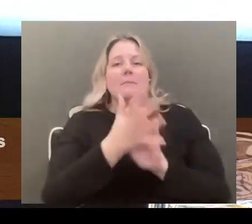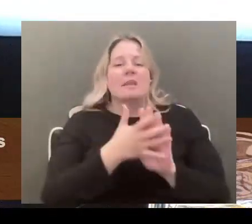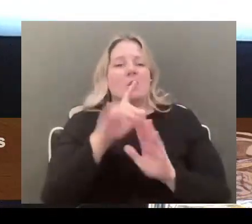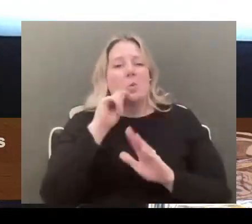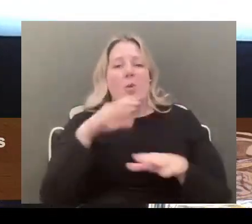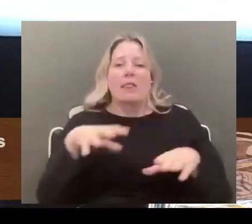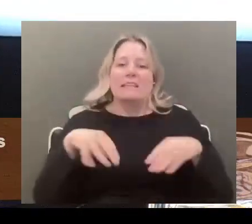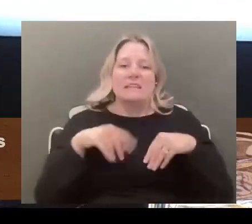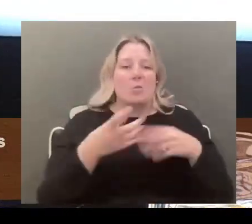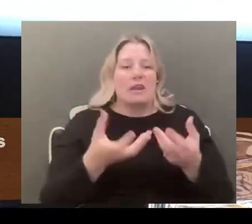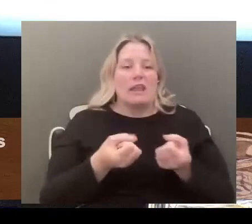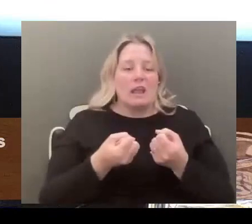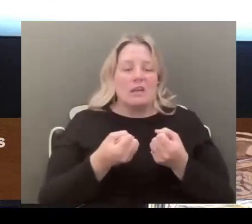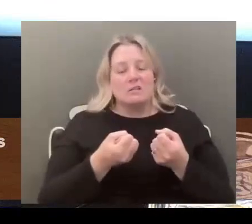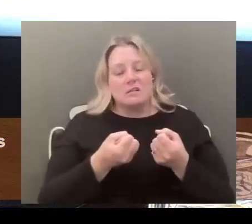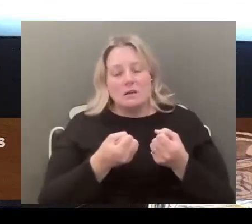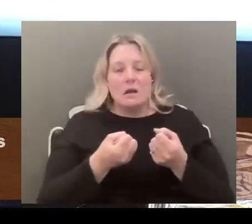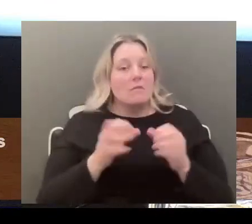It's about